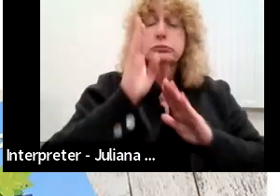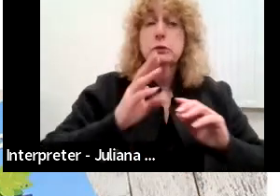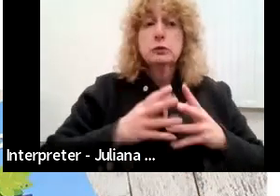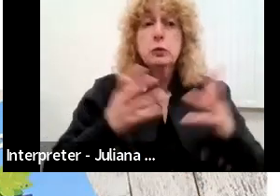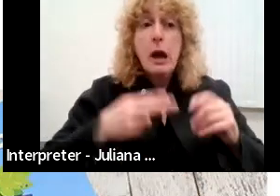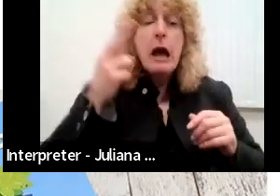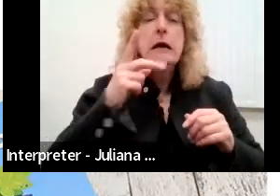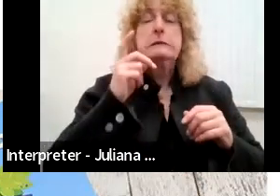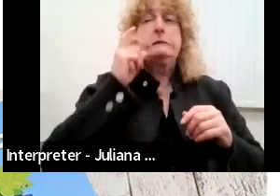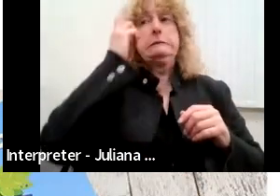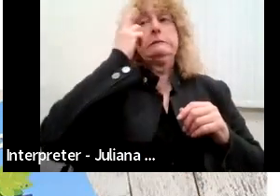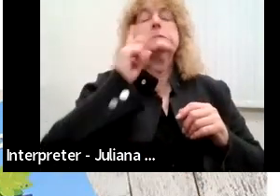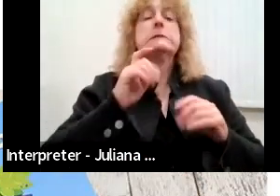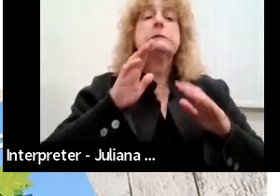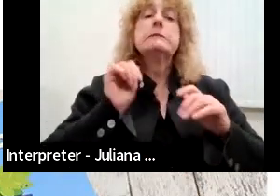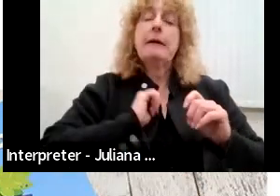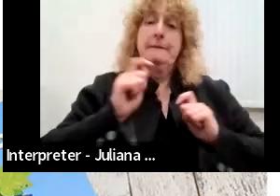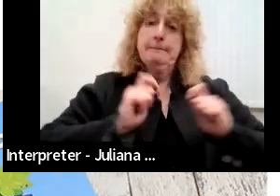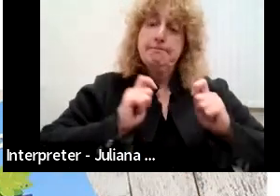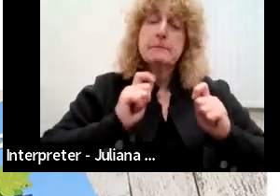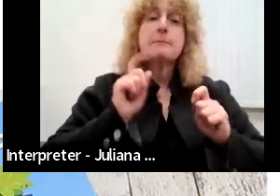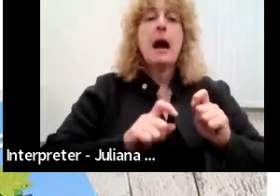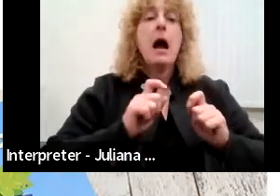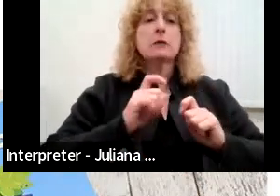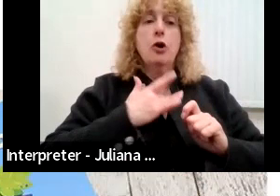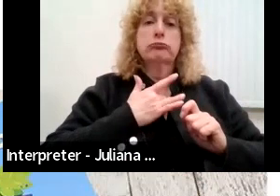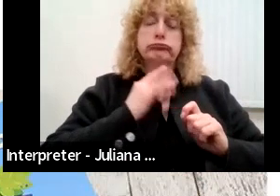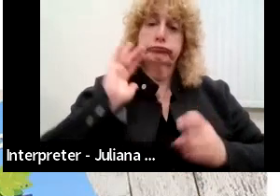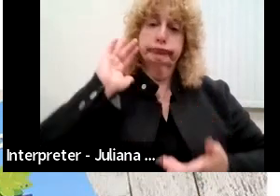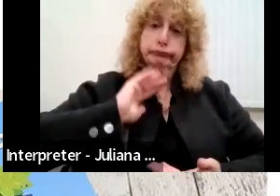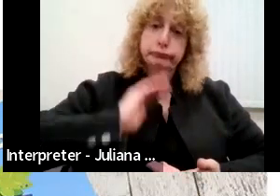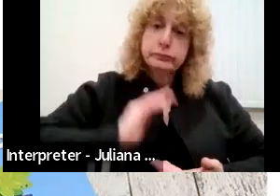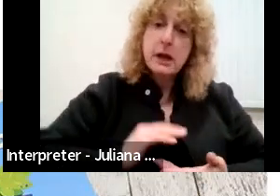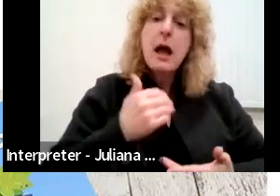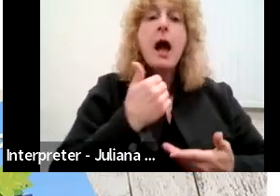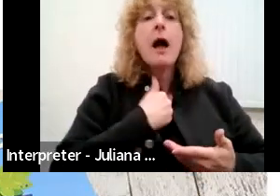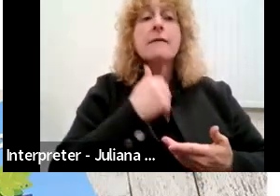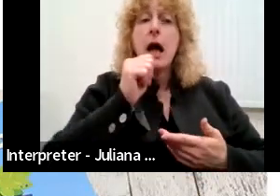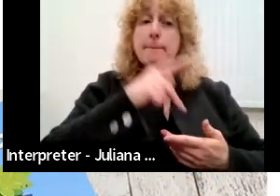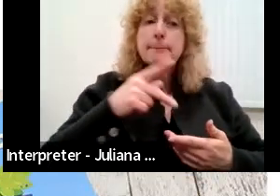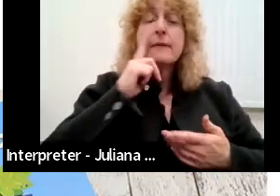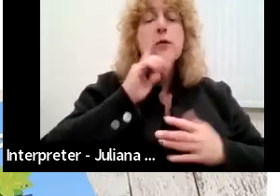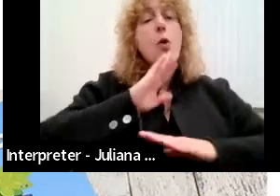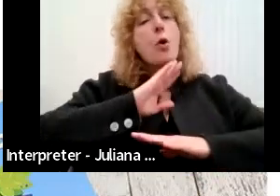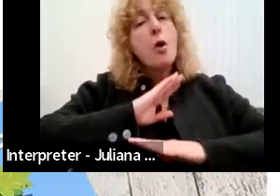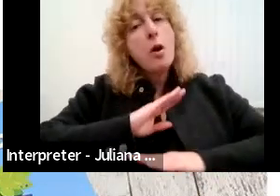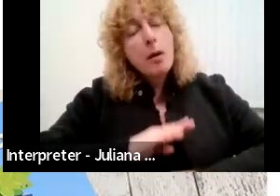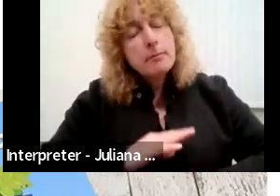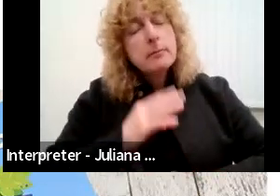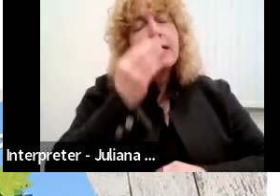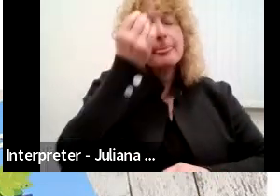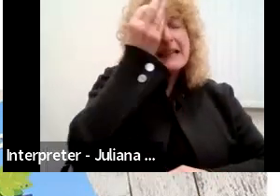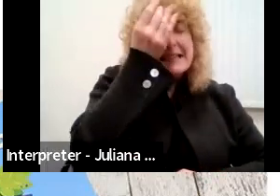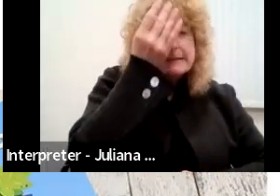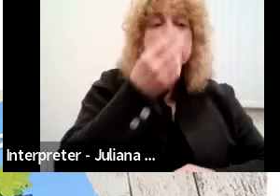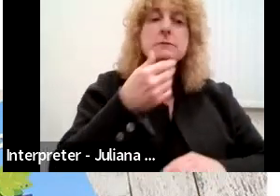you need to self-regulate, bring your heart rate down. There are apps for calming and thinking that are available. There are different games.